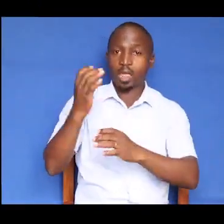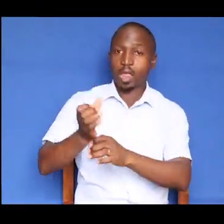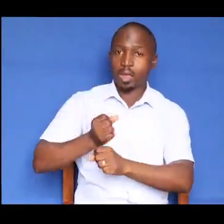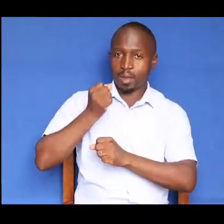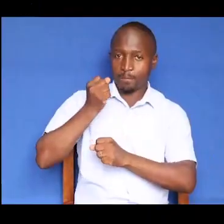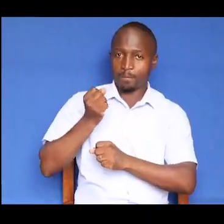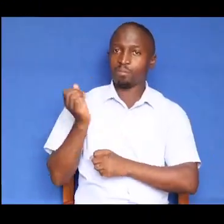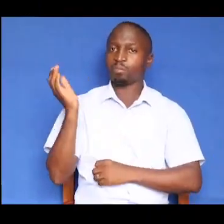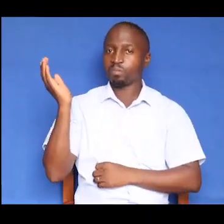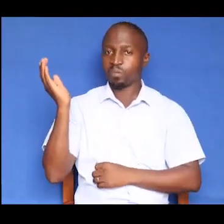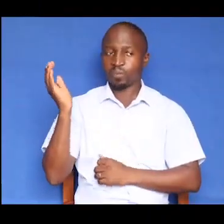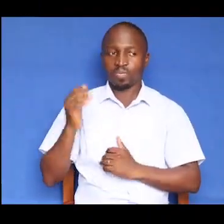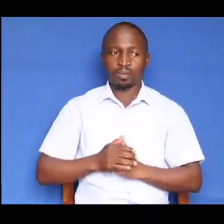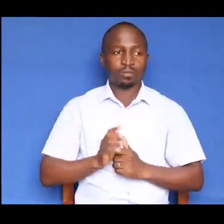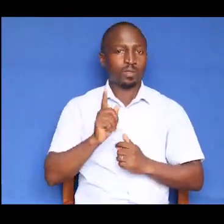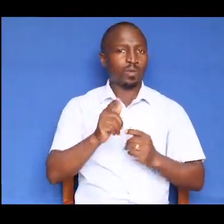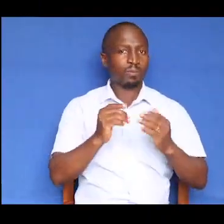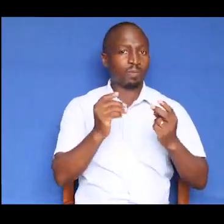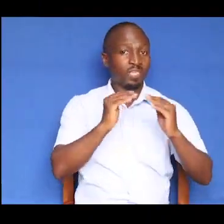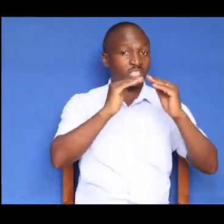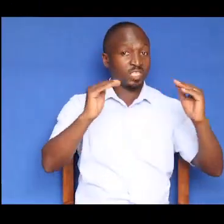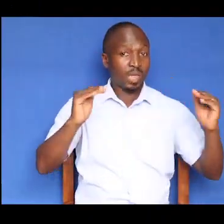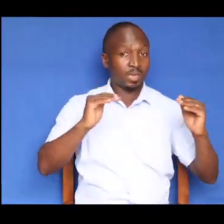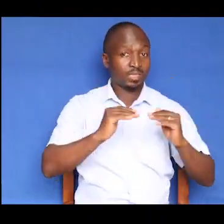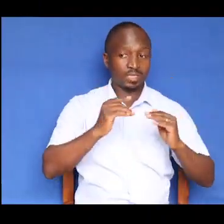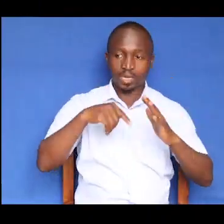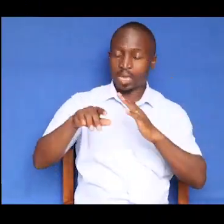change in income will be equal to